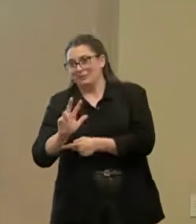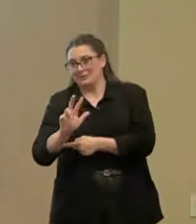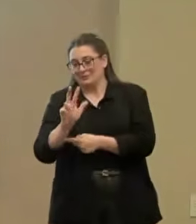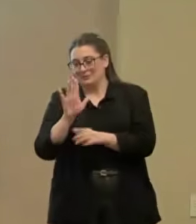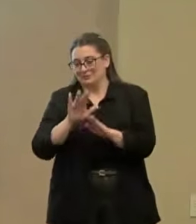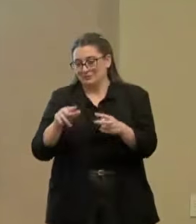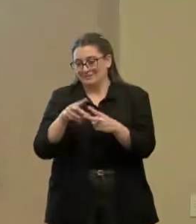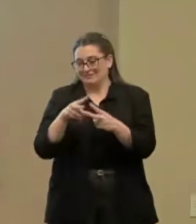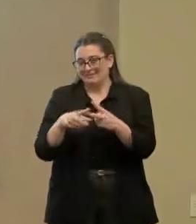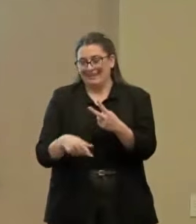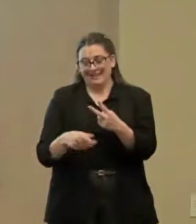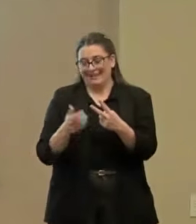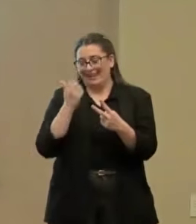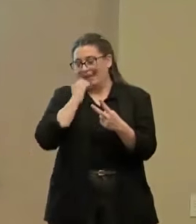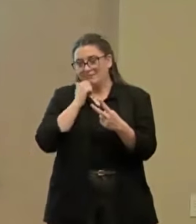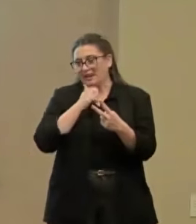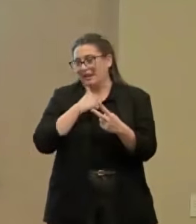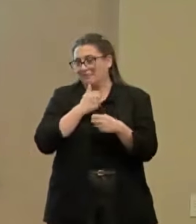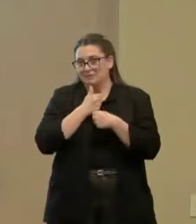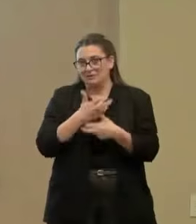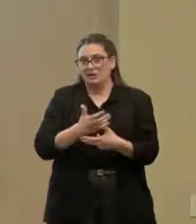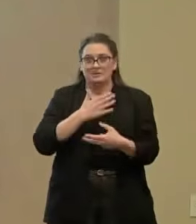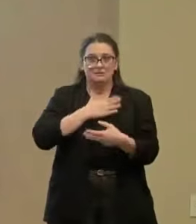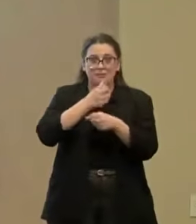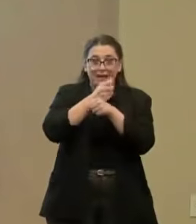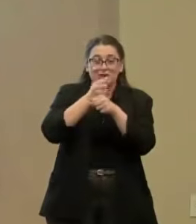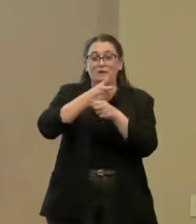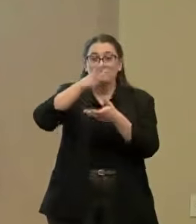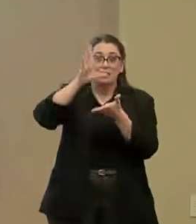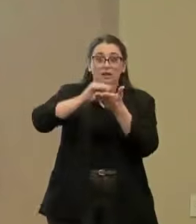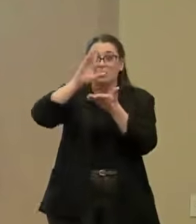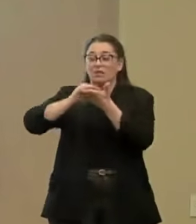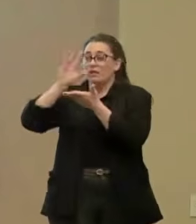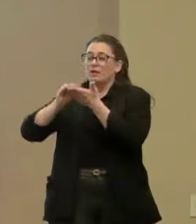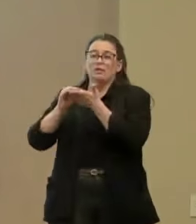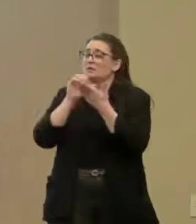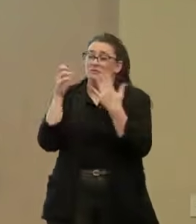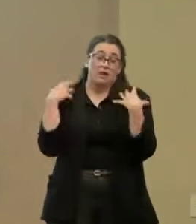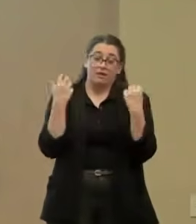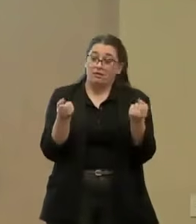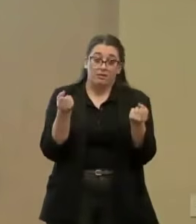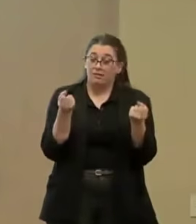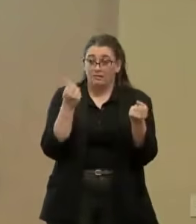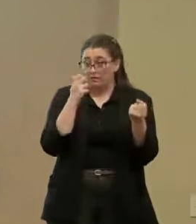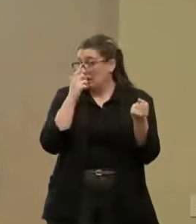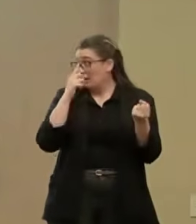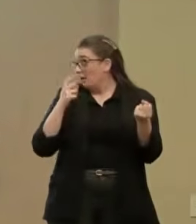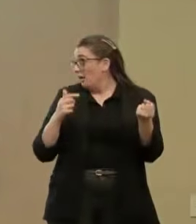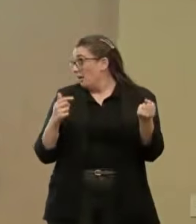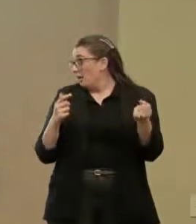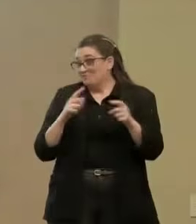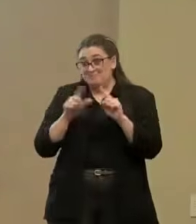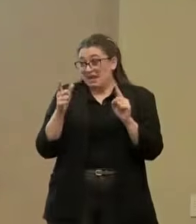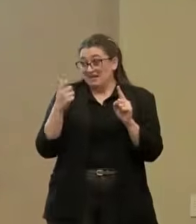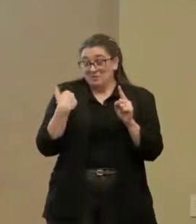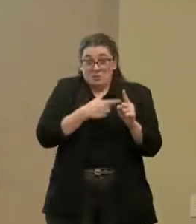and every day I'm exhausted. My caffeine intake is so unhealthy. But, we push